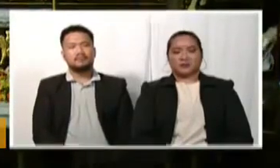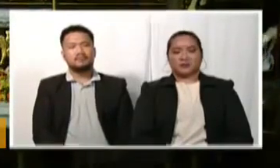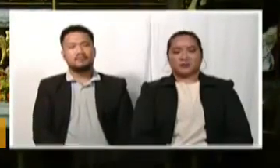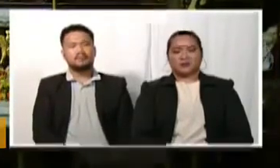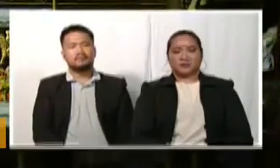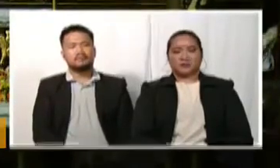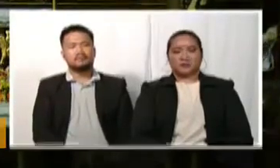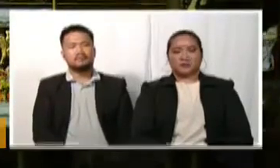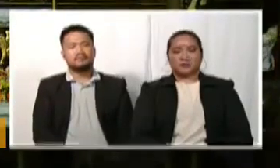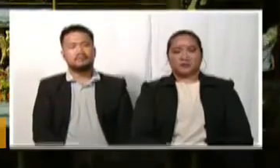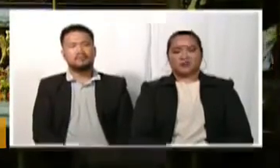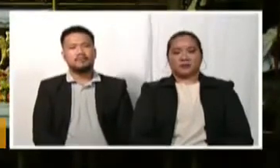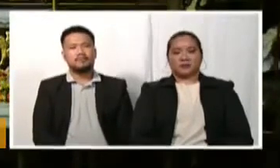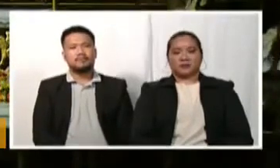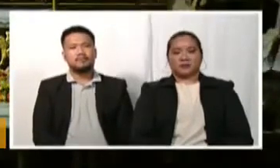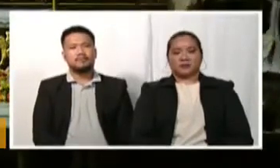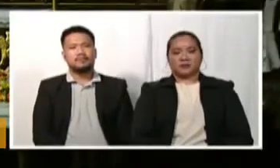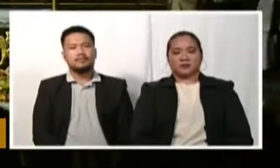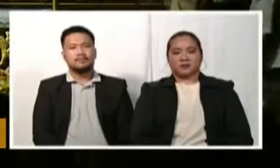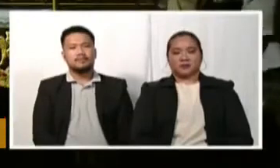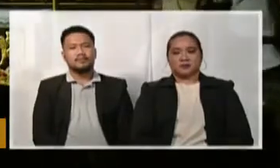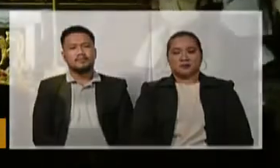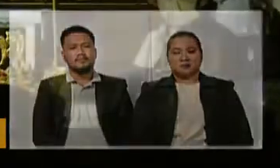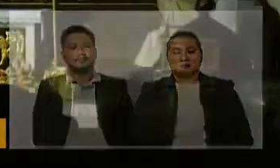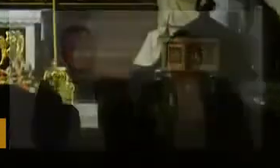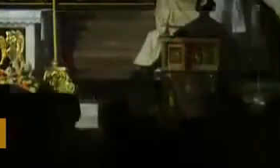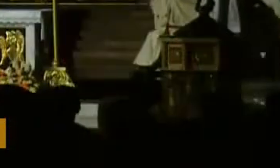Lord. Please stand.